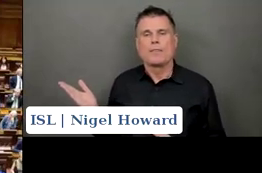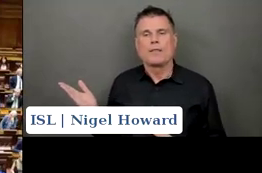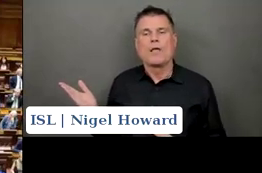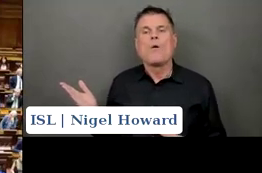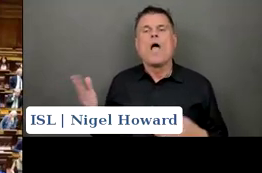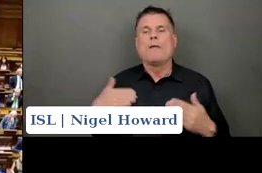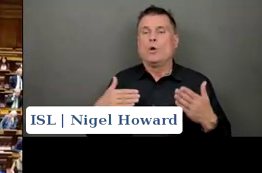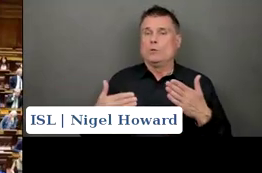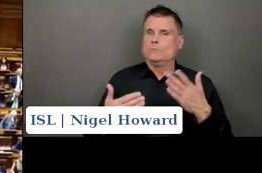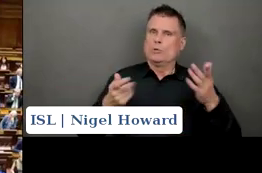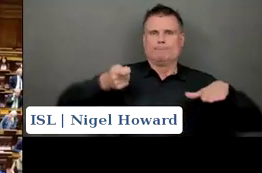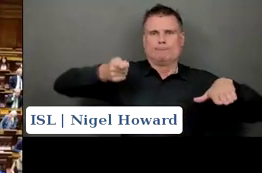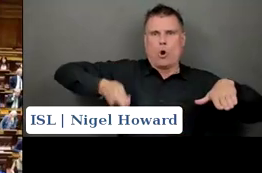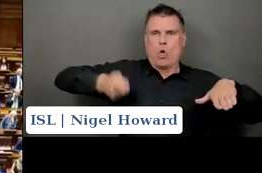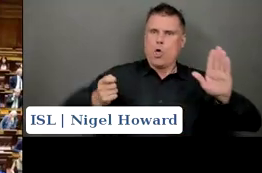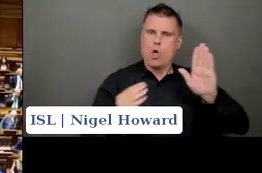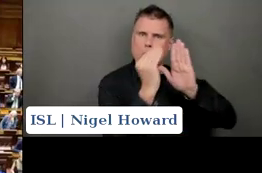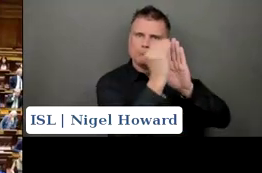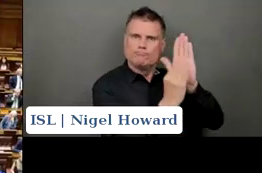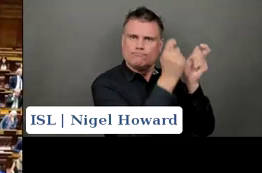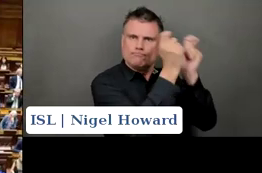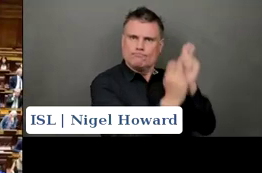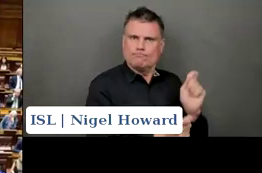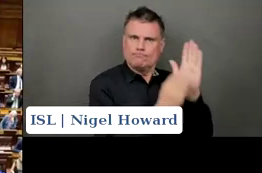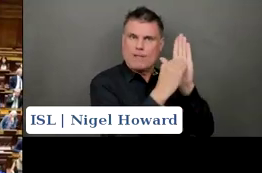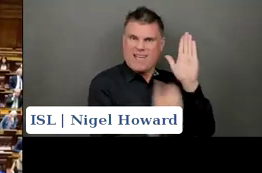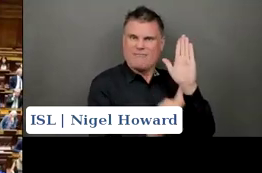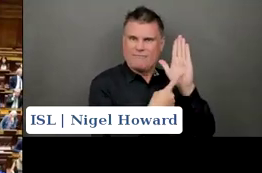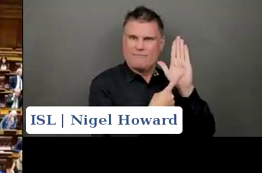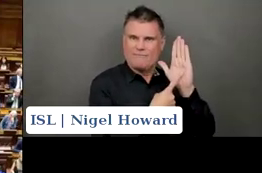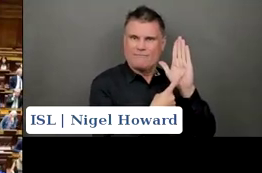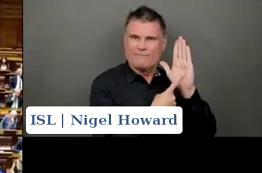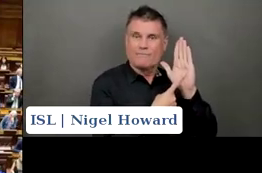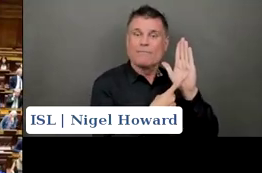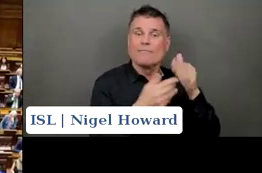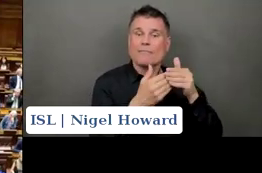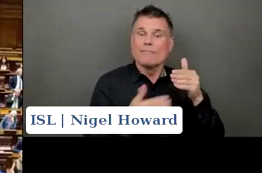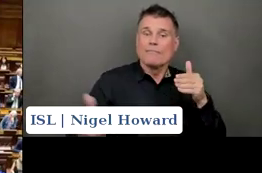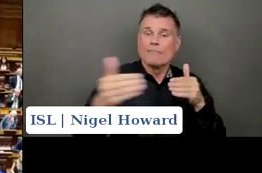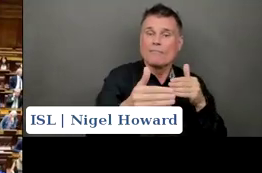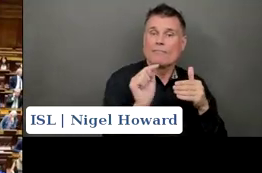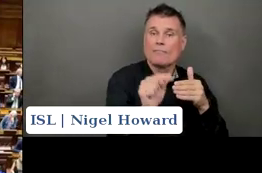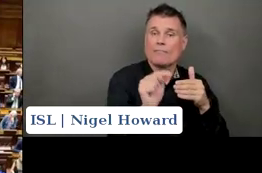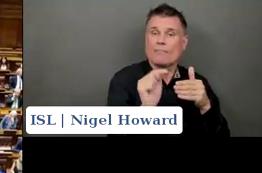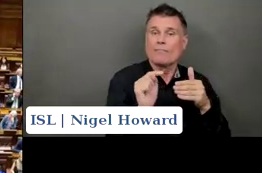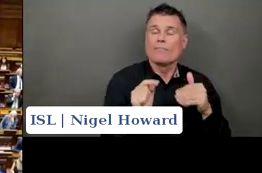el desafío de poder pensar cómo hace sostenible su sistema de cuidados. Muchísimas gracias a todos nuevamente.